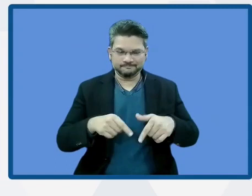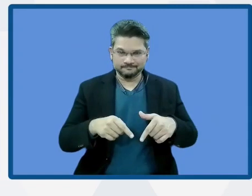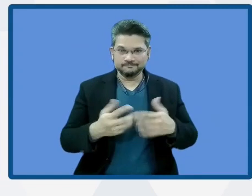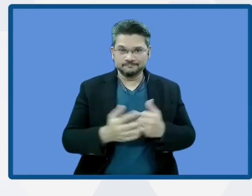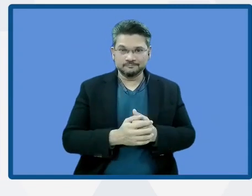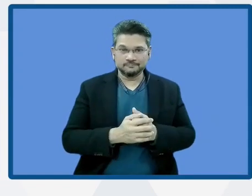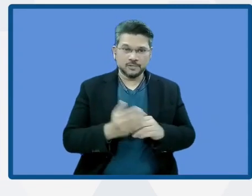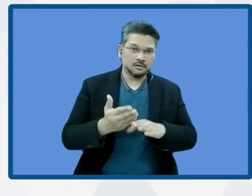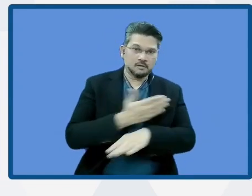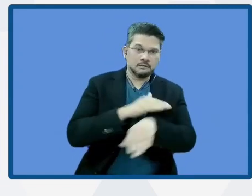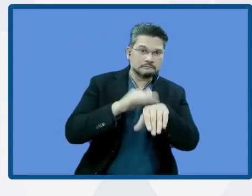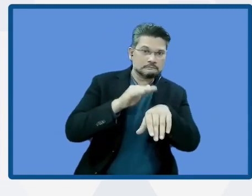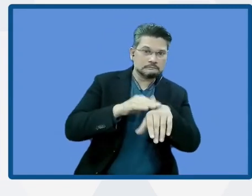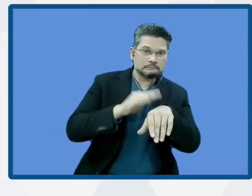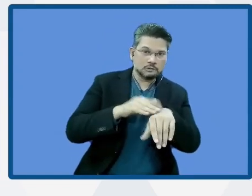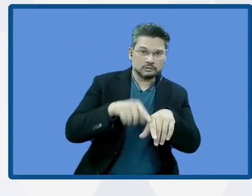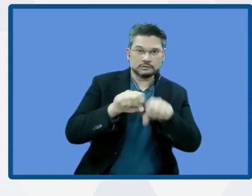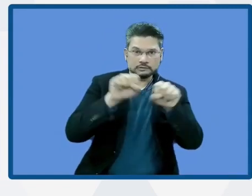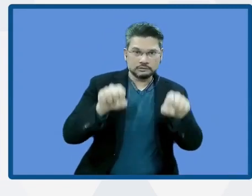through technology.